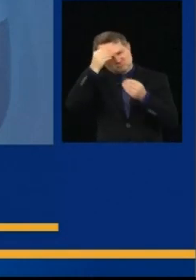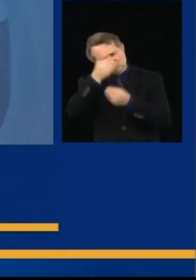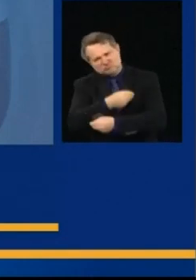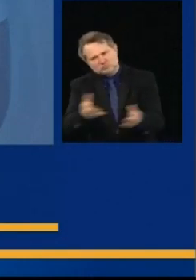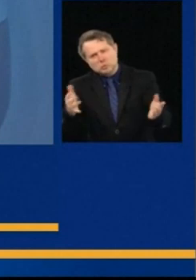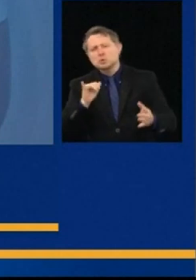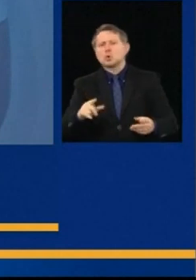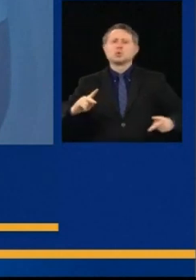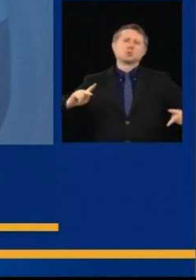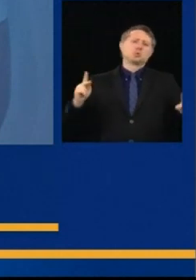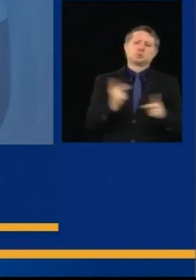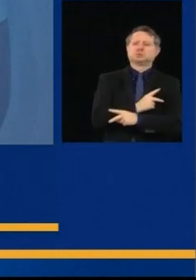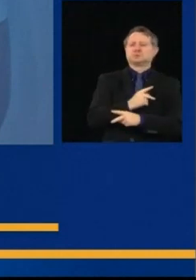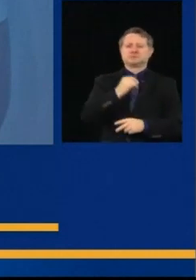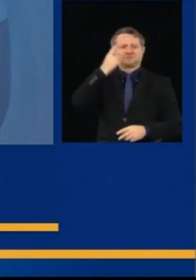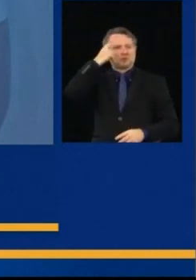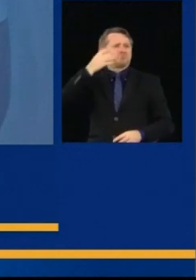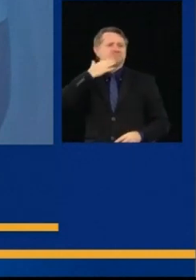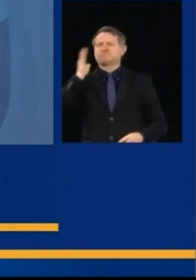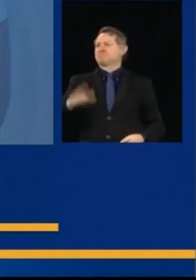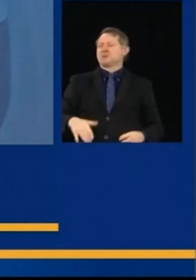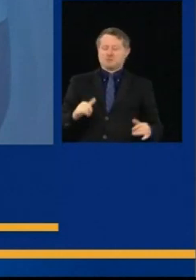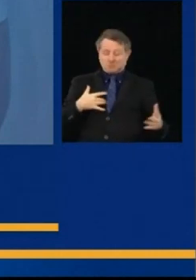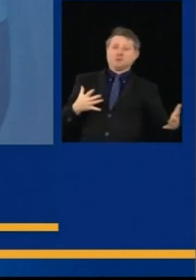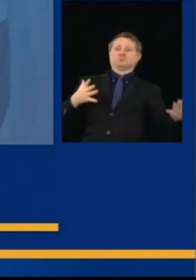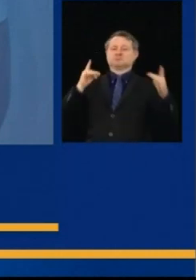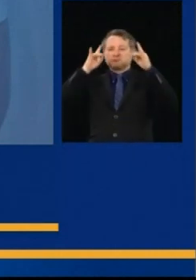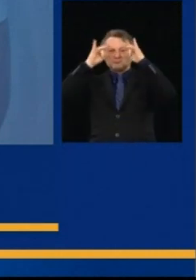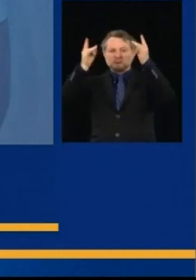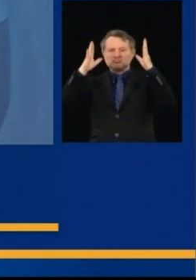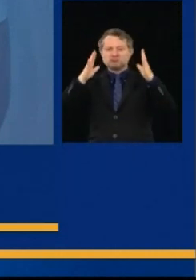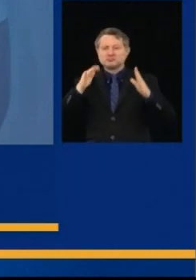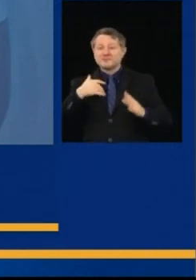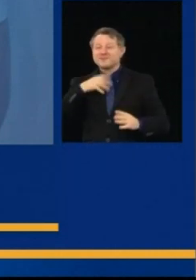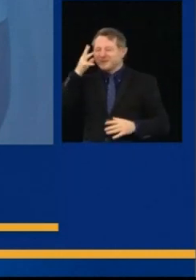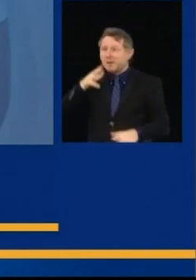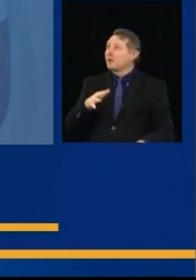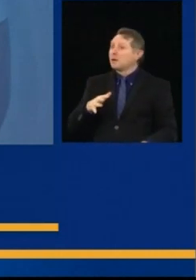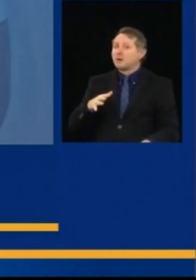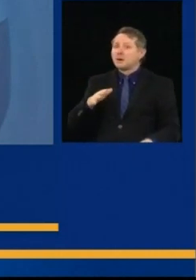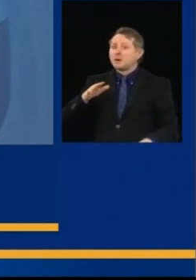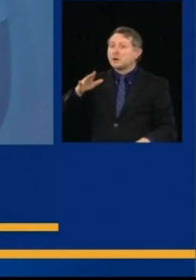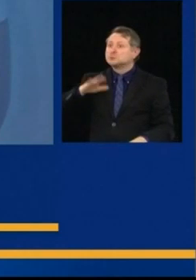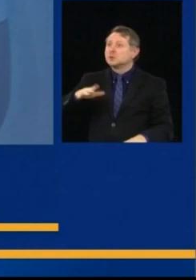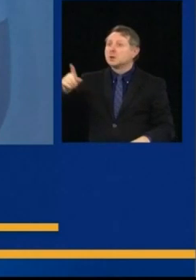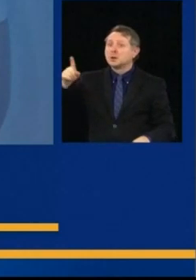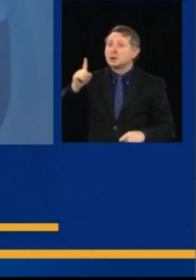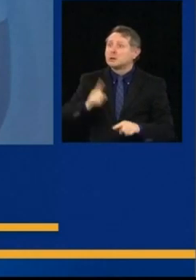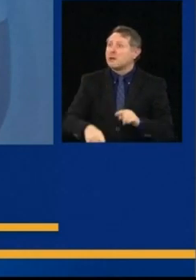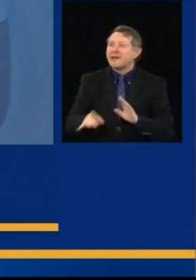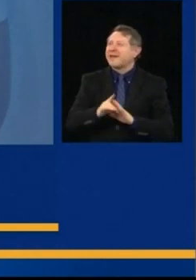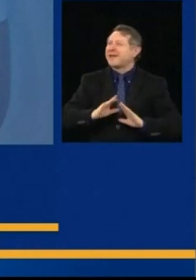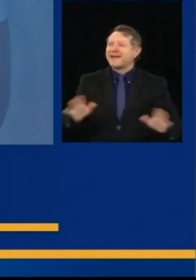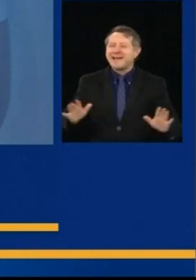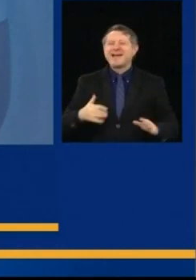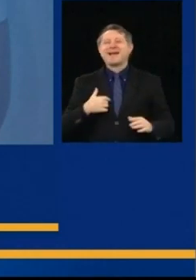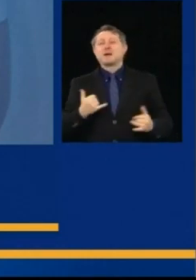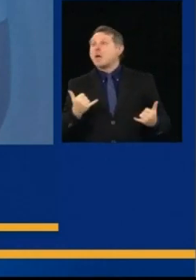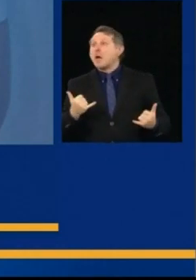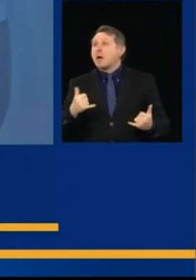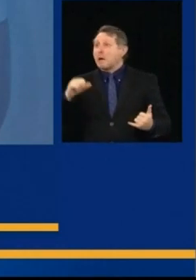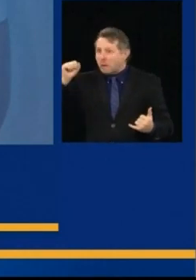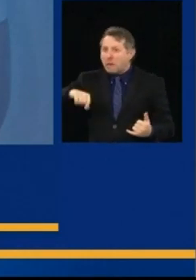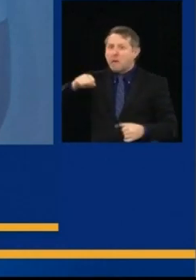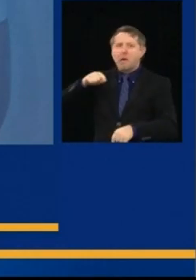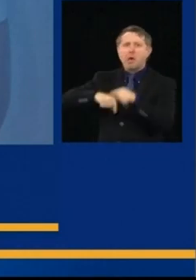child, we thought that children were not especially affected by the virus. To now find out that they might be,